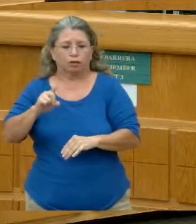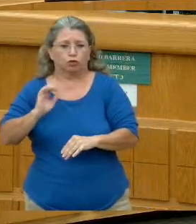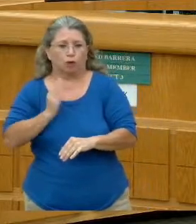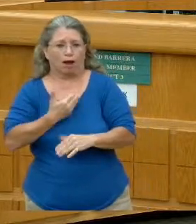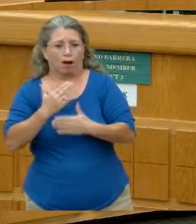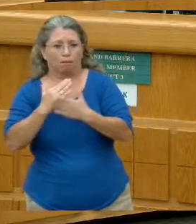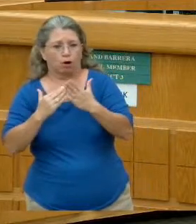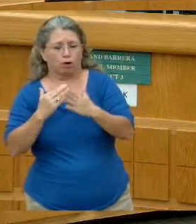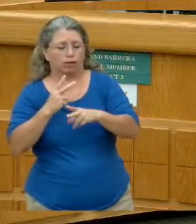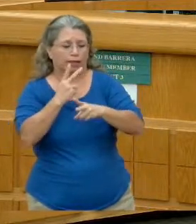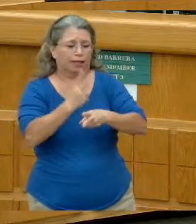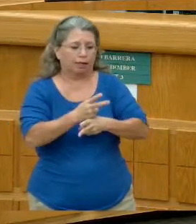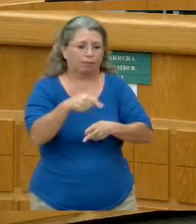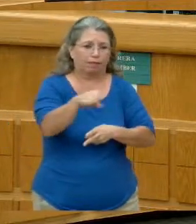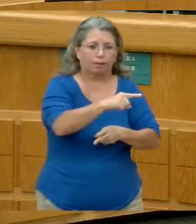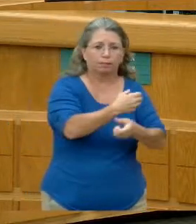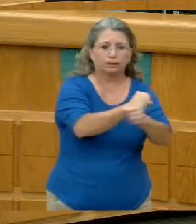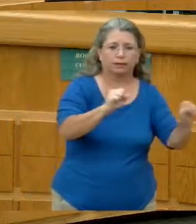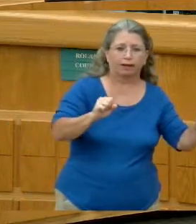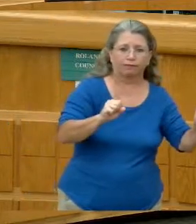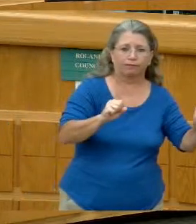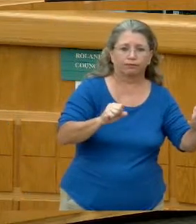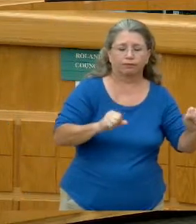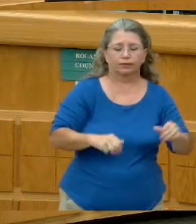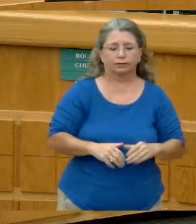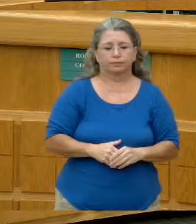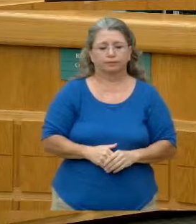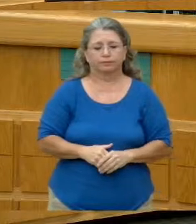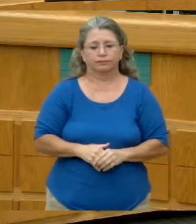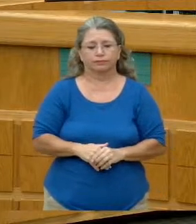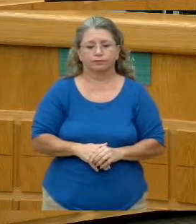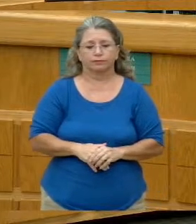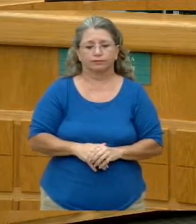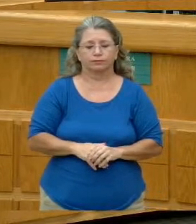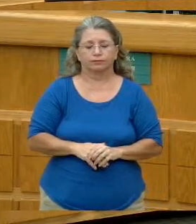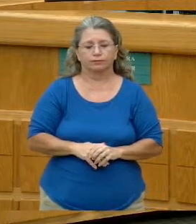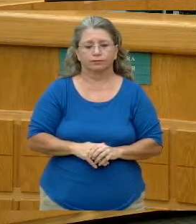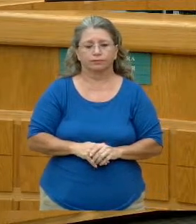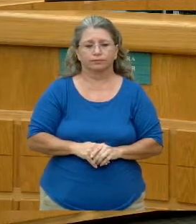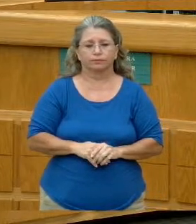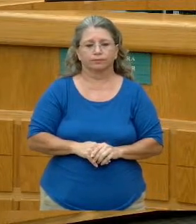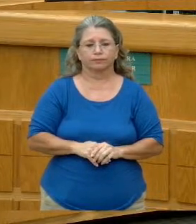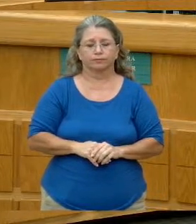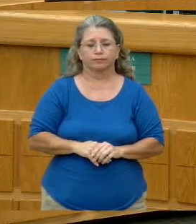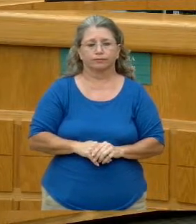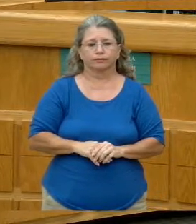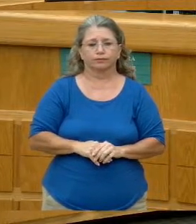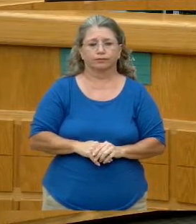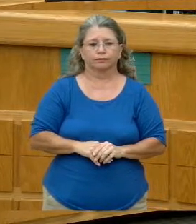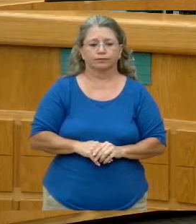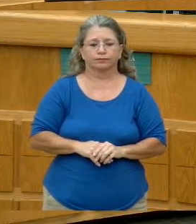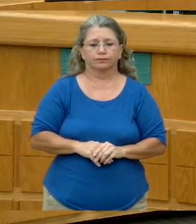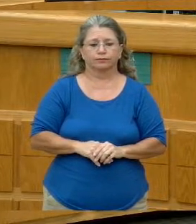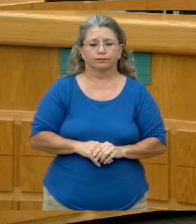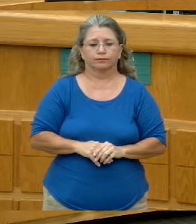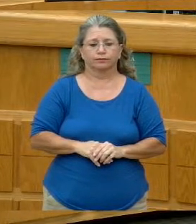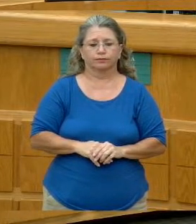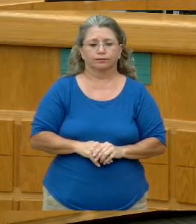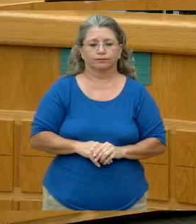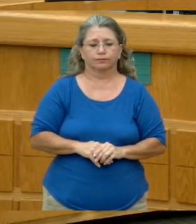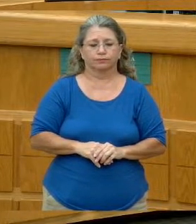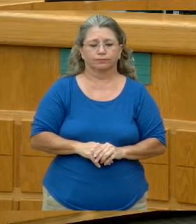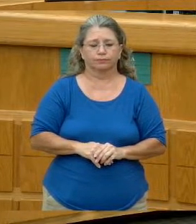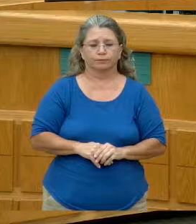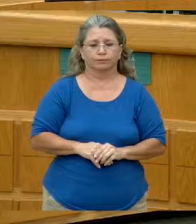¿Qué podemos hacer para evitar que los bebés contraigan este virus? Limite la exposición pública a sus bebés. Si puede mantenerlos en casa, debe